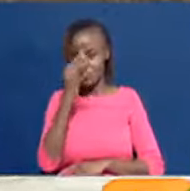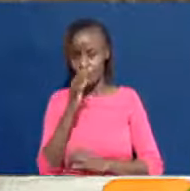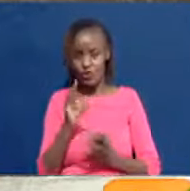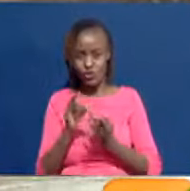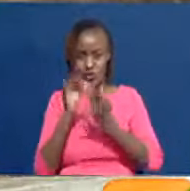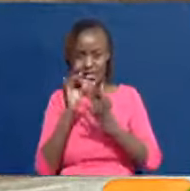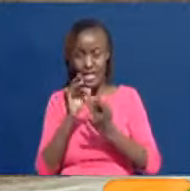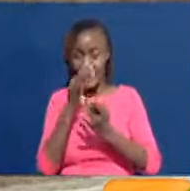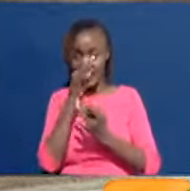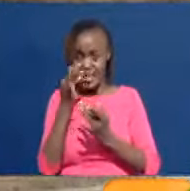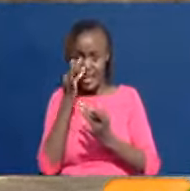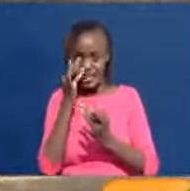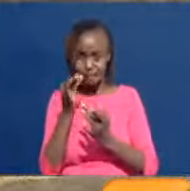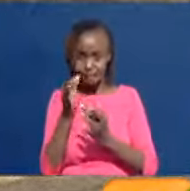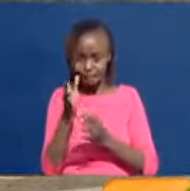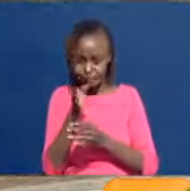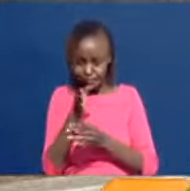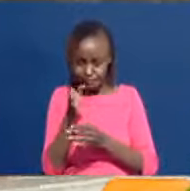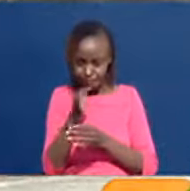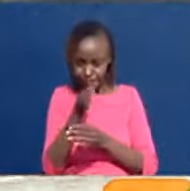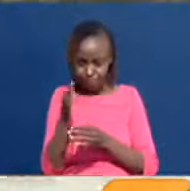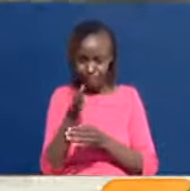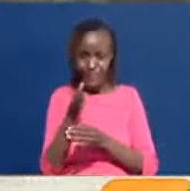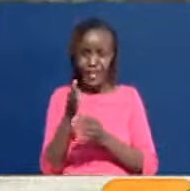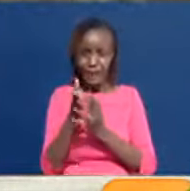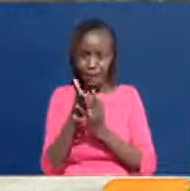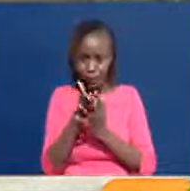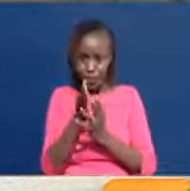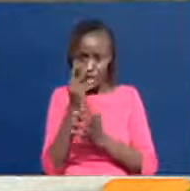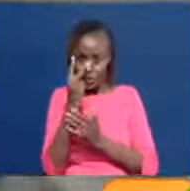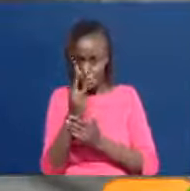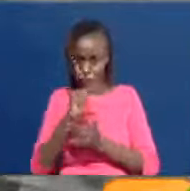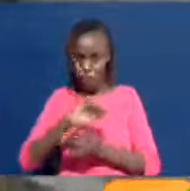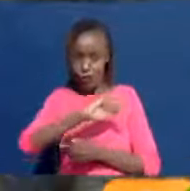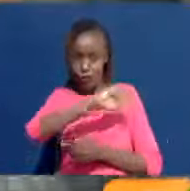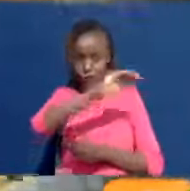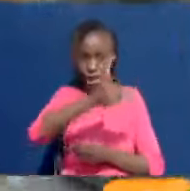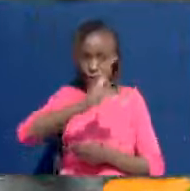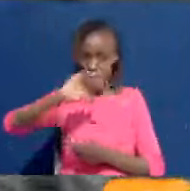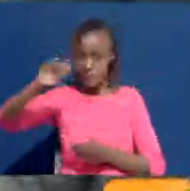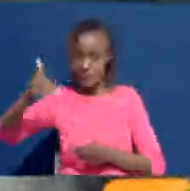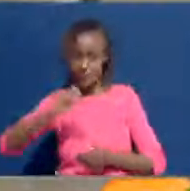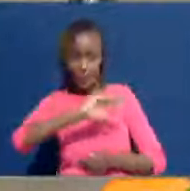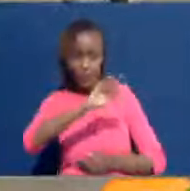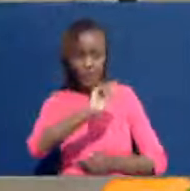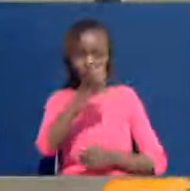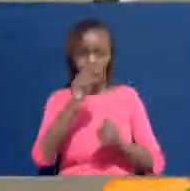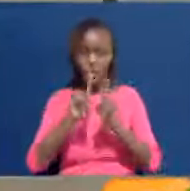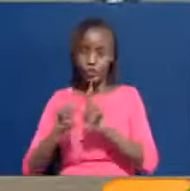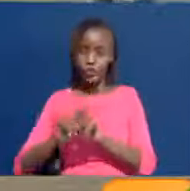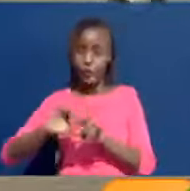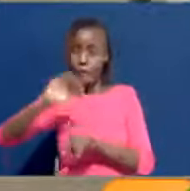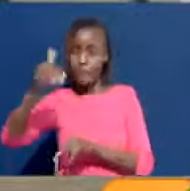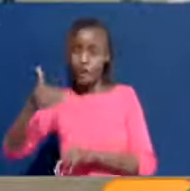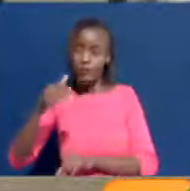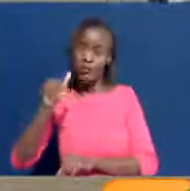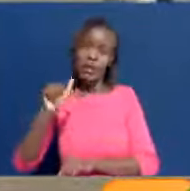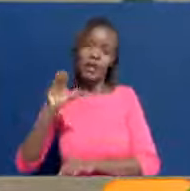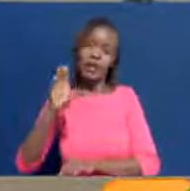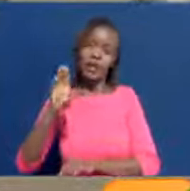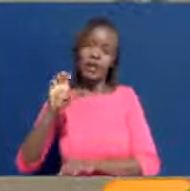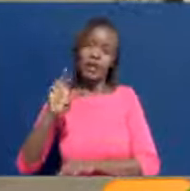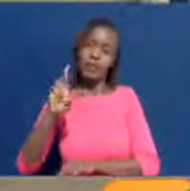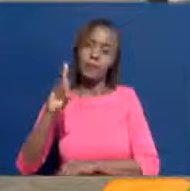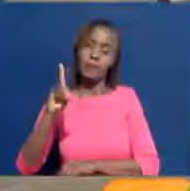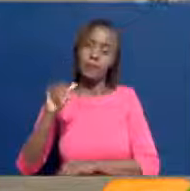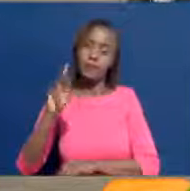mountains. And the main aim of this marathon is to conserve both water towers. Nyeri Deputy Governor David